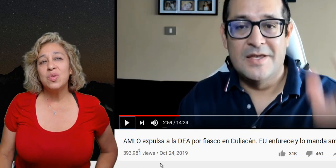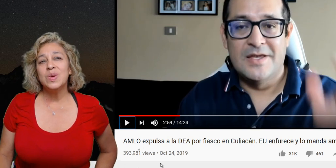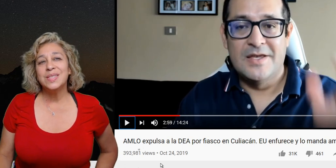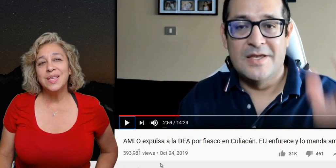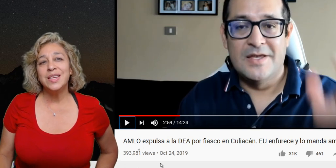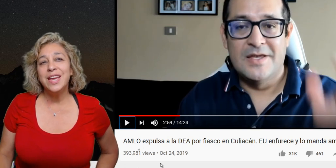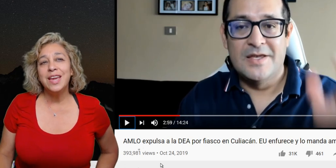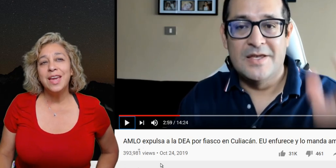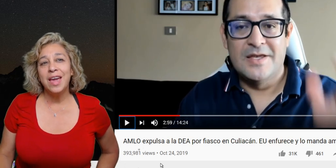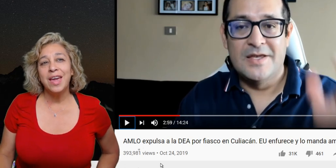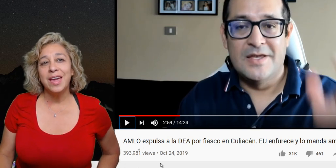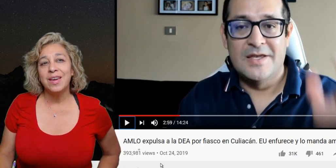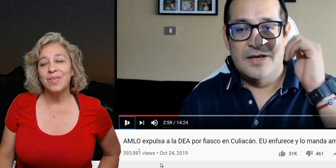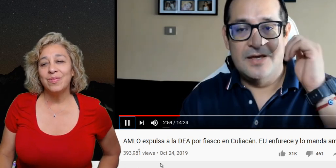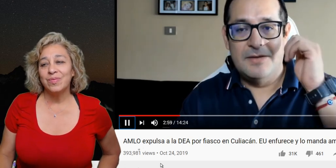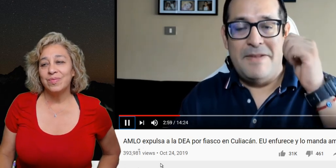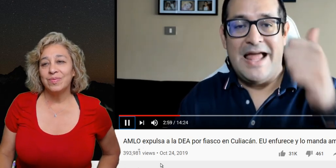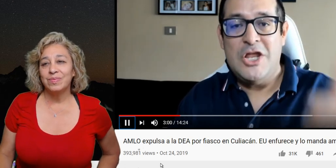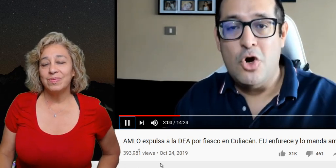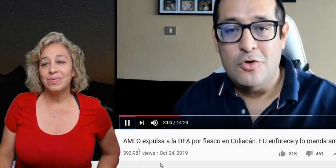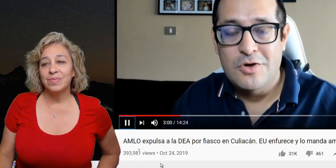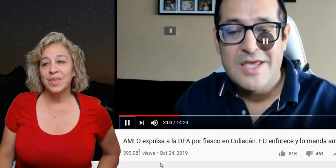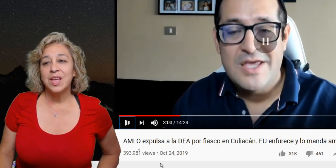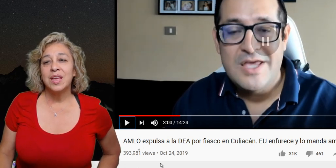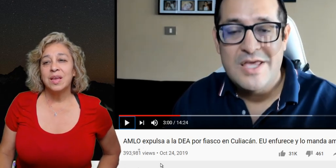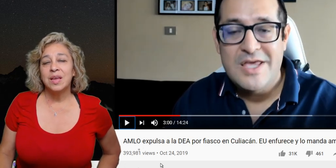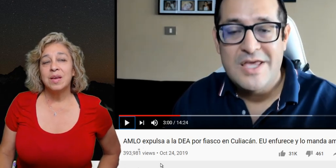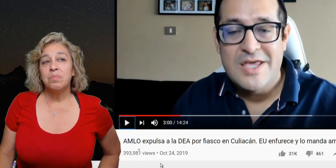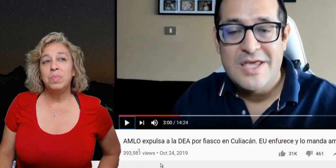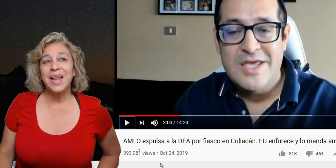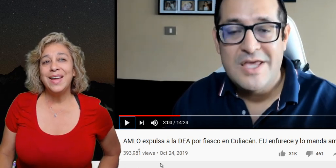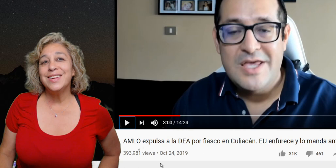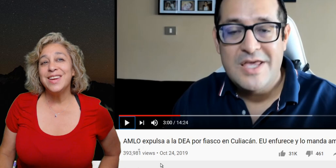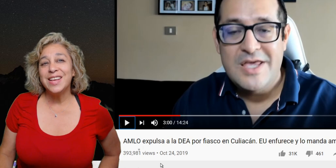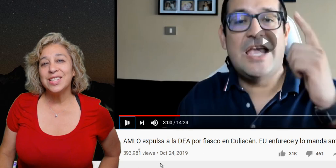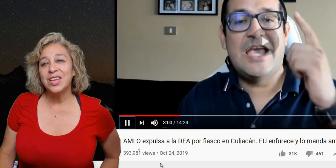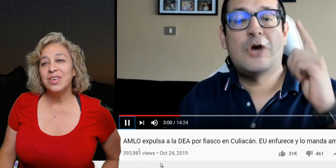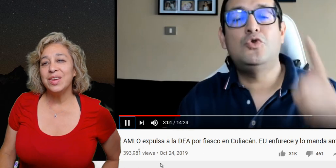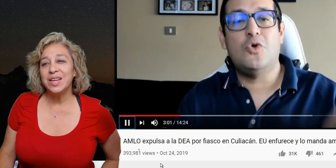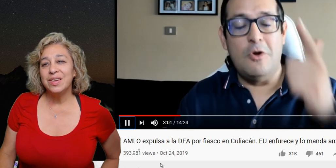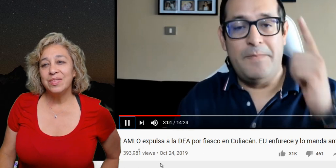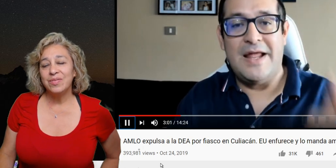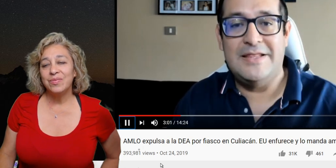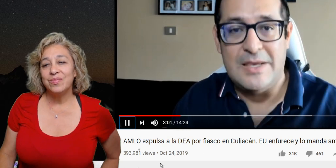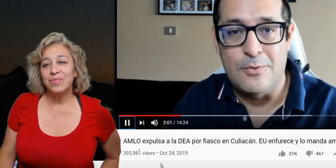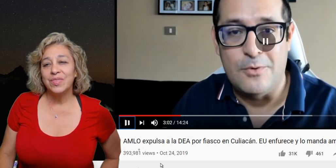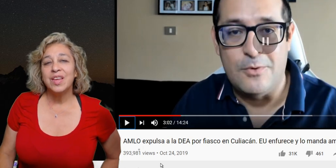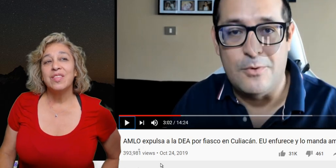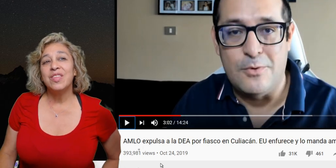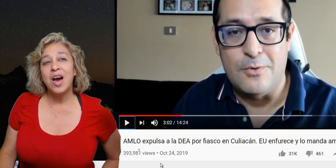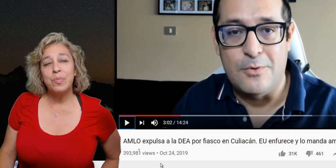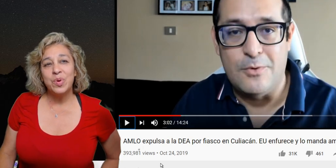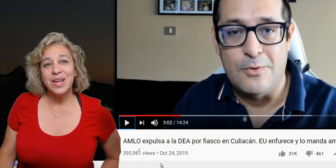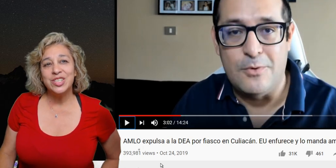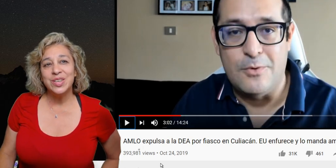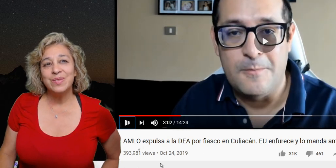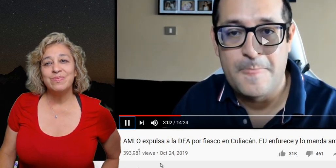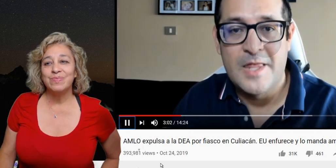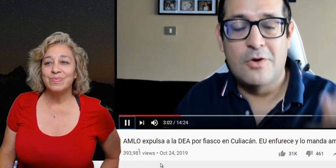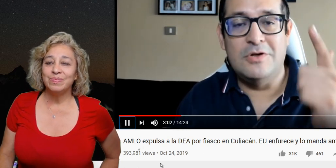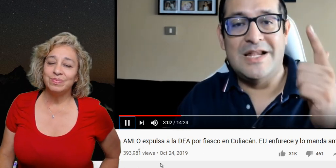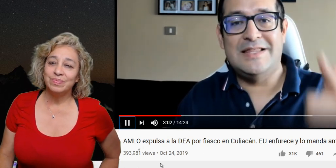in other words, the DEA planeó y planned and executed el operativo the